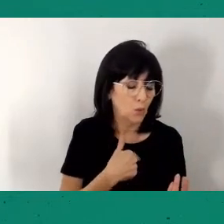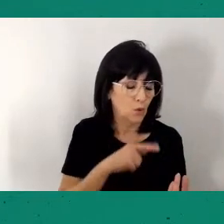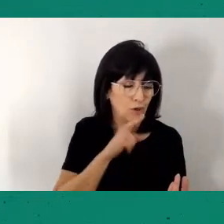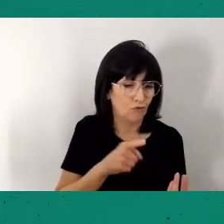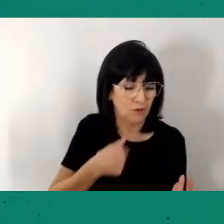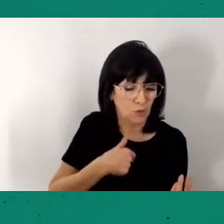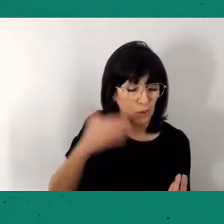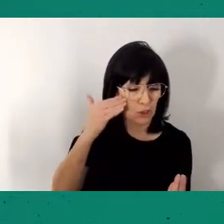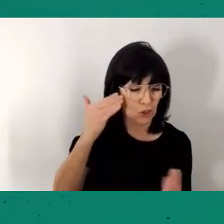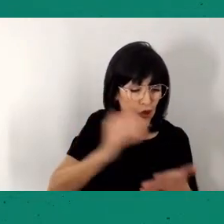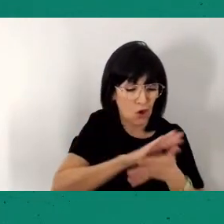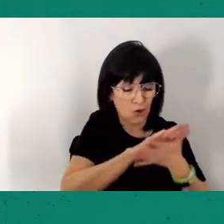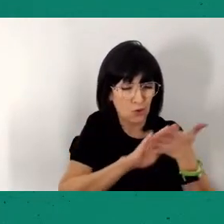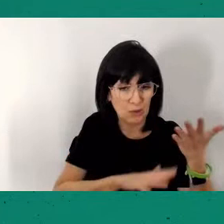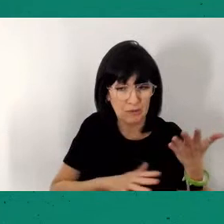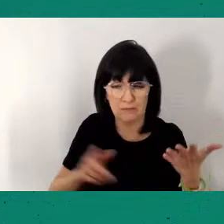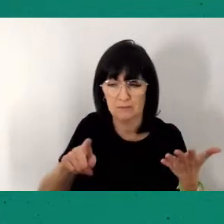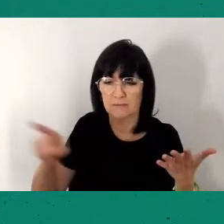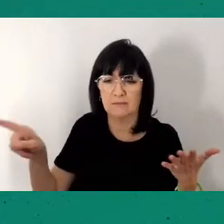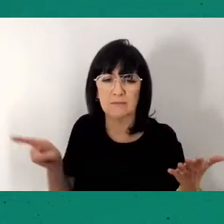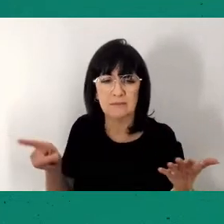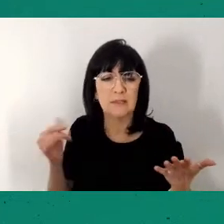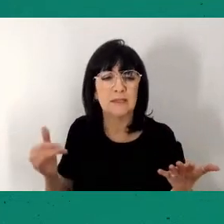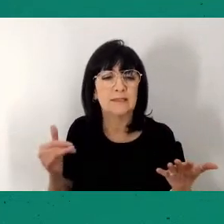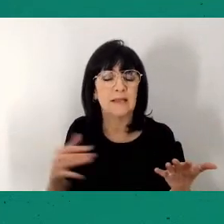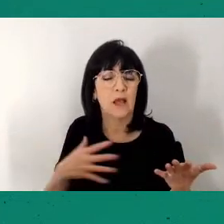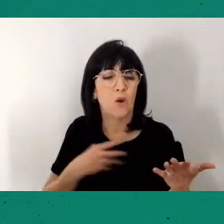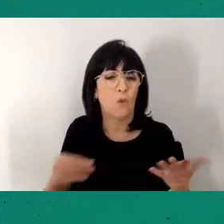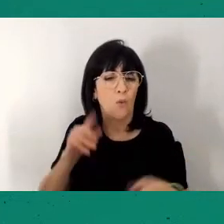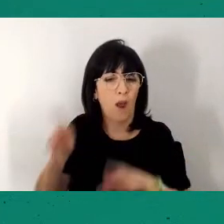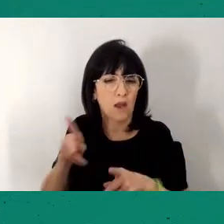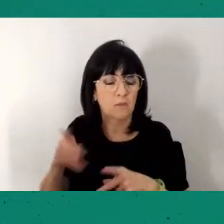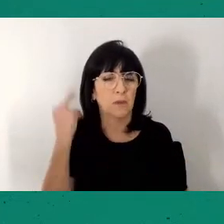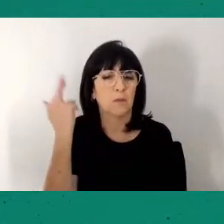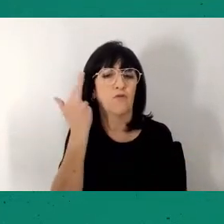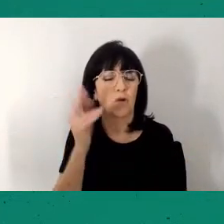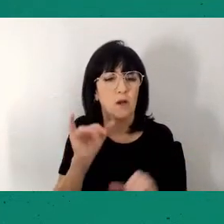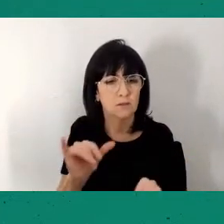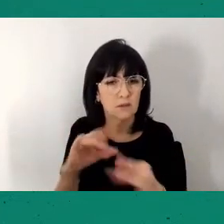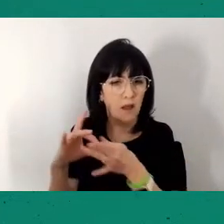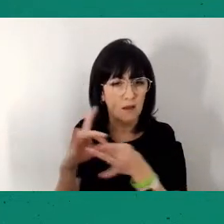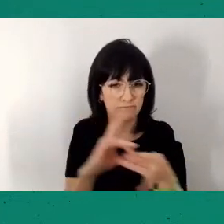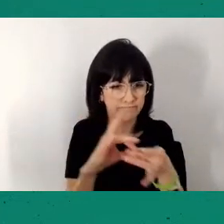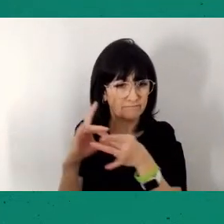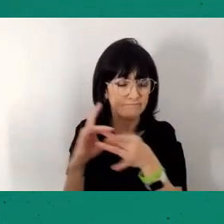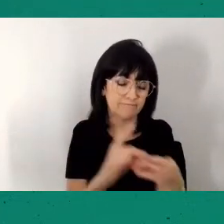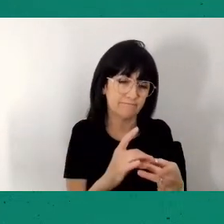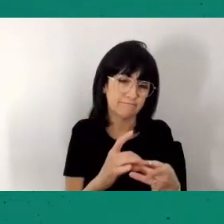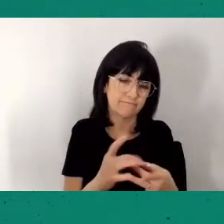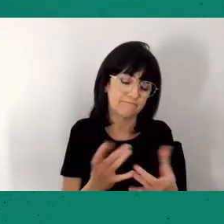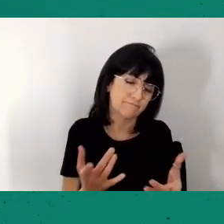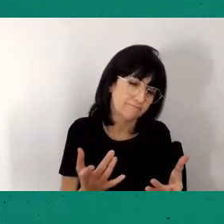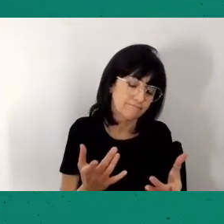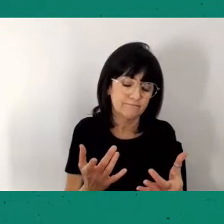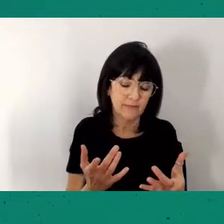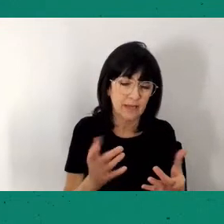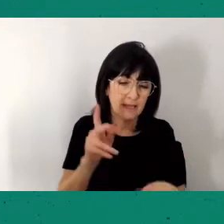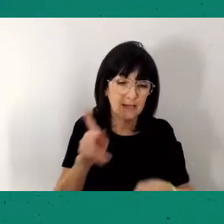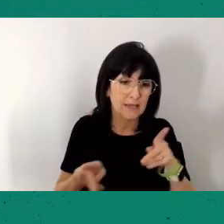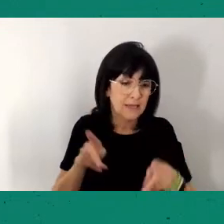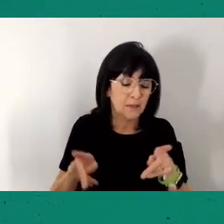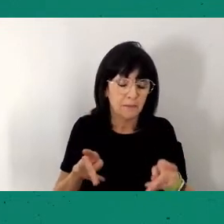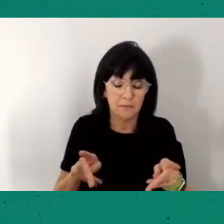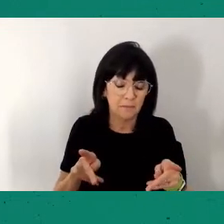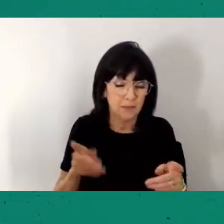some importance. And so you learn how to adjust with what you have. And my dad said there's a whole wide world out there. Go